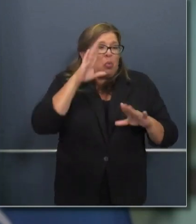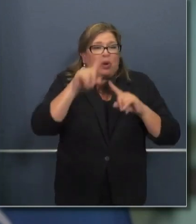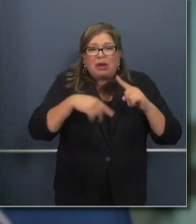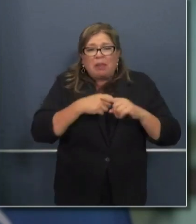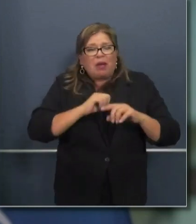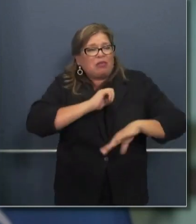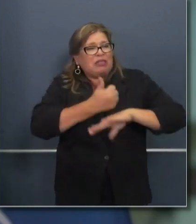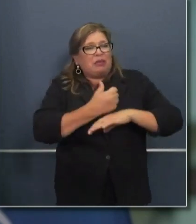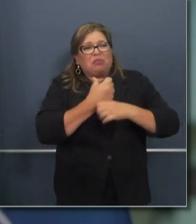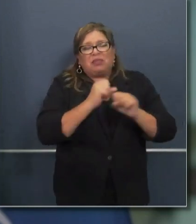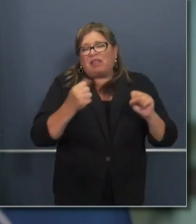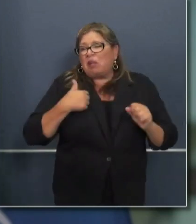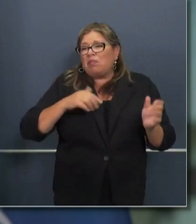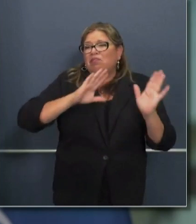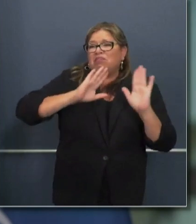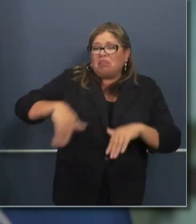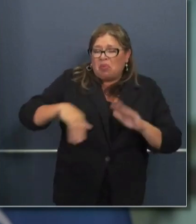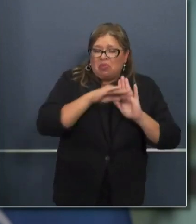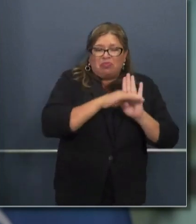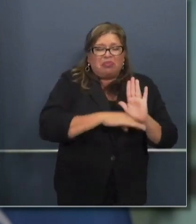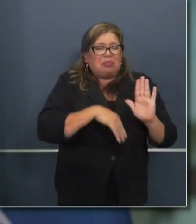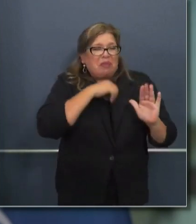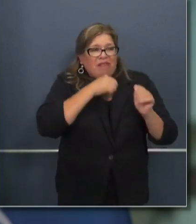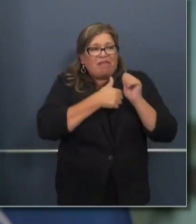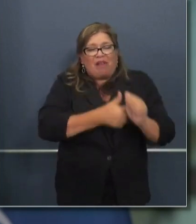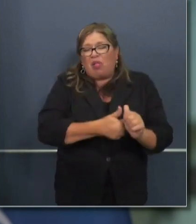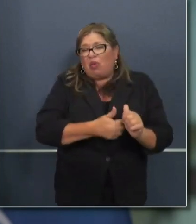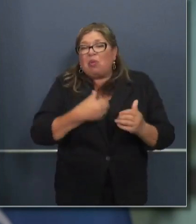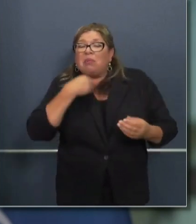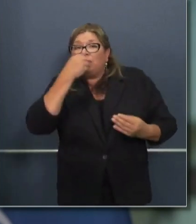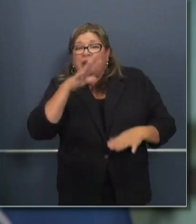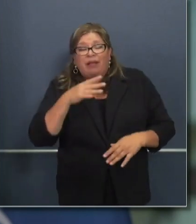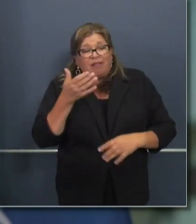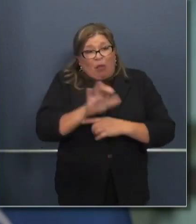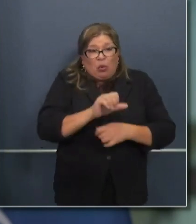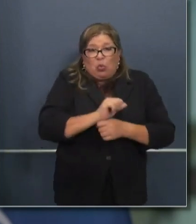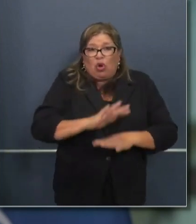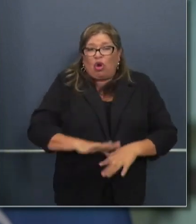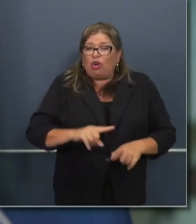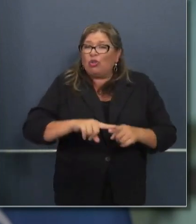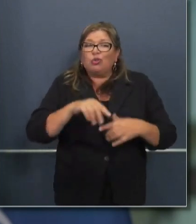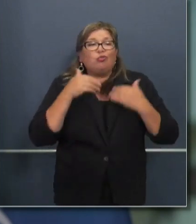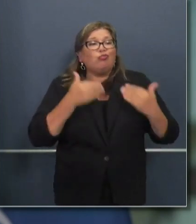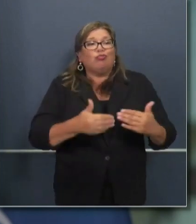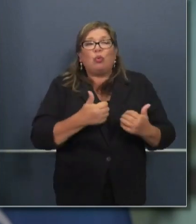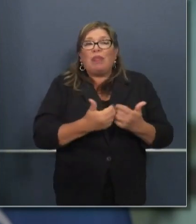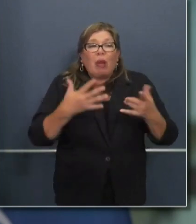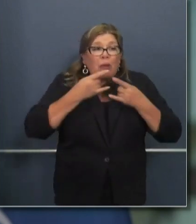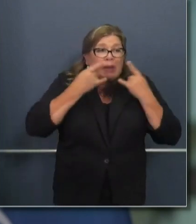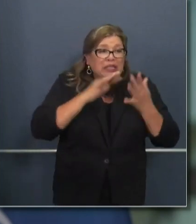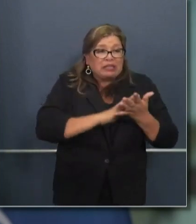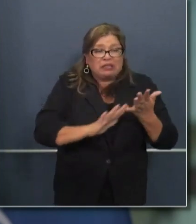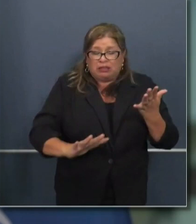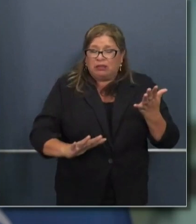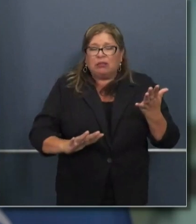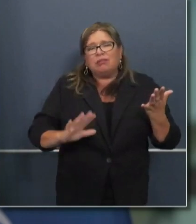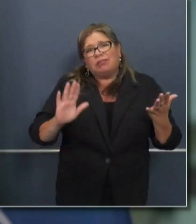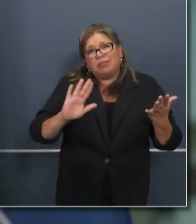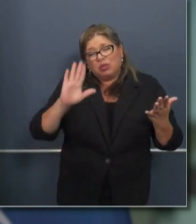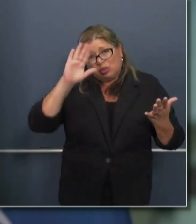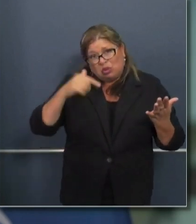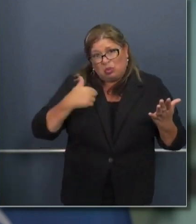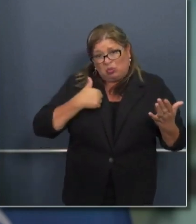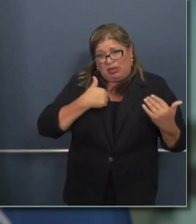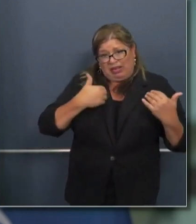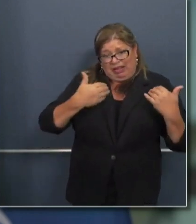best interest, your health interest at heart, or even their workers. The state of California has that ability, just as an example, and we're using the restaurants